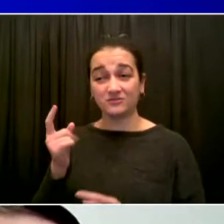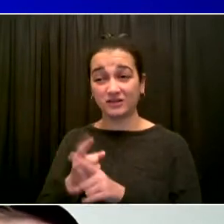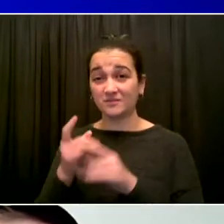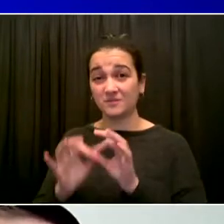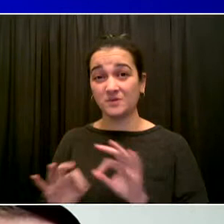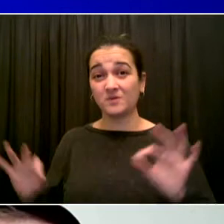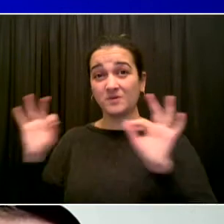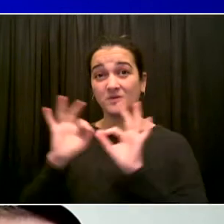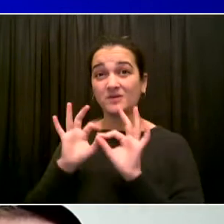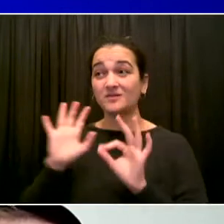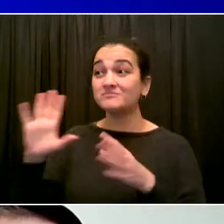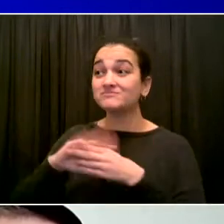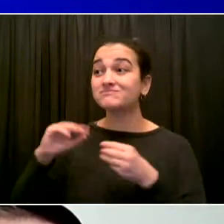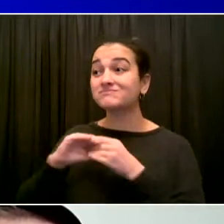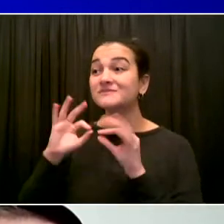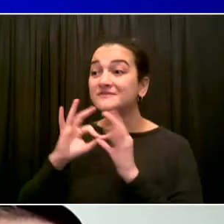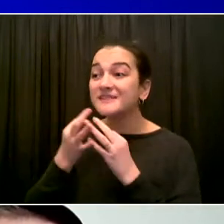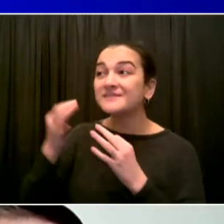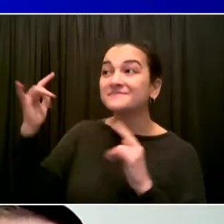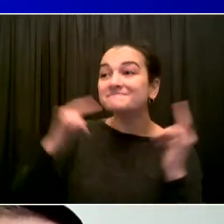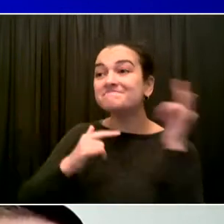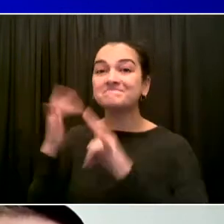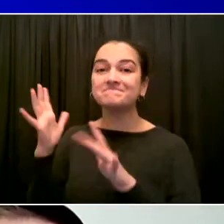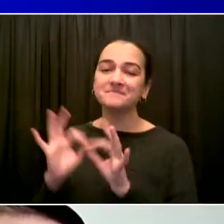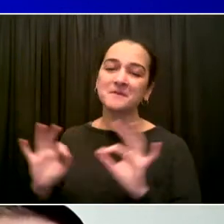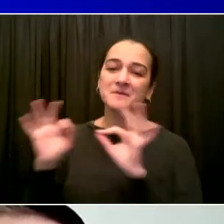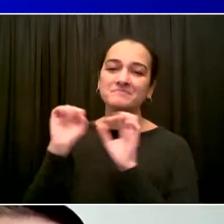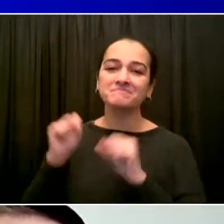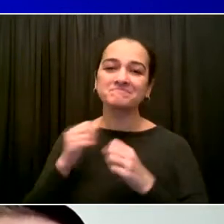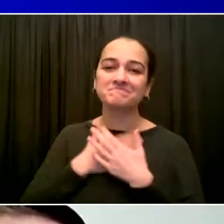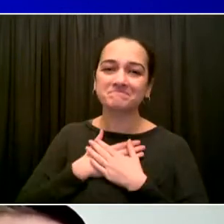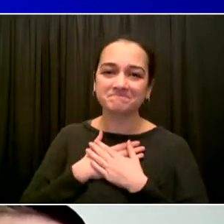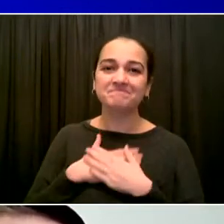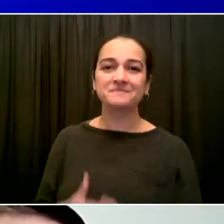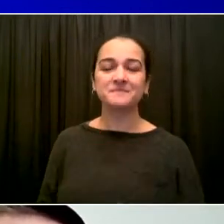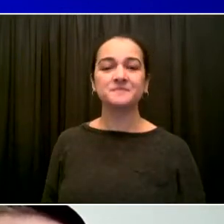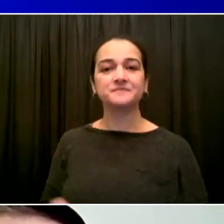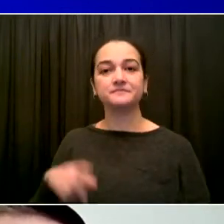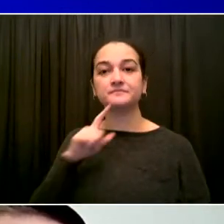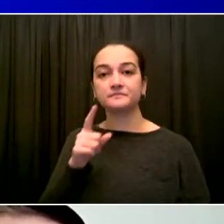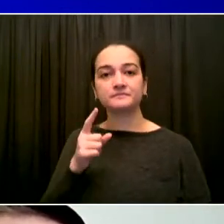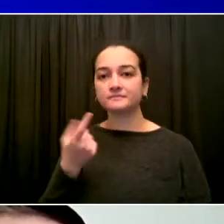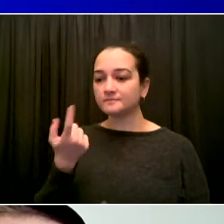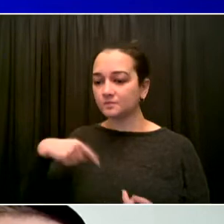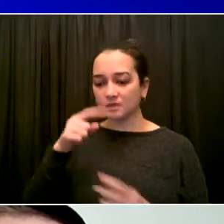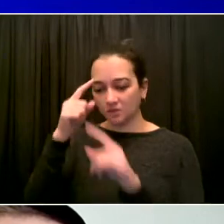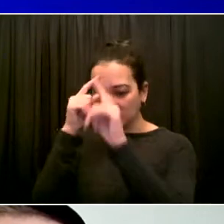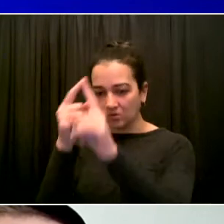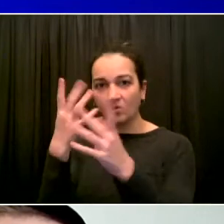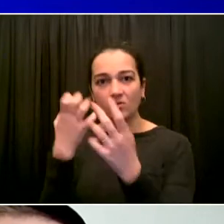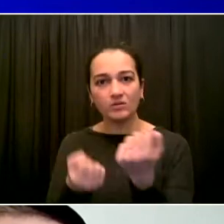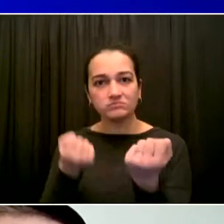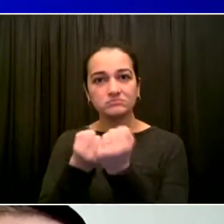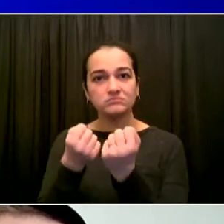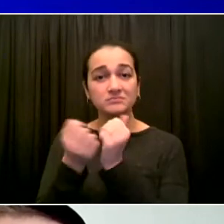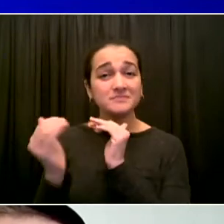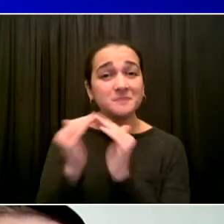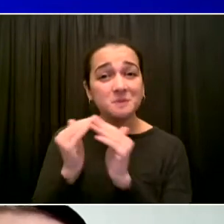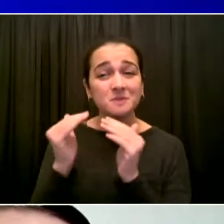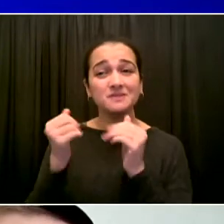You've really helped to reach people in the community and keep people safe. Thank you to you and all the good people who you lead in